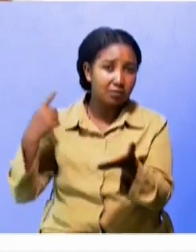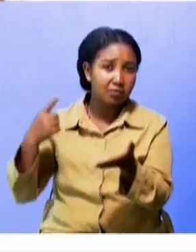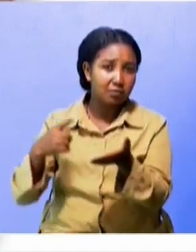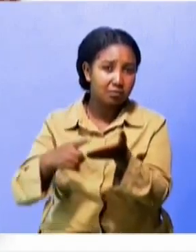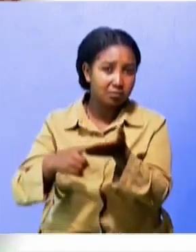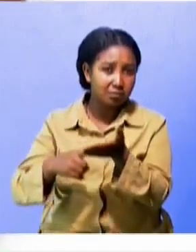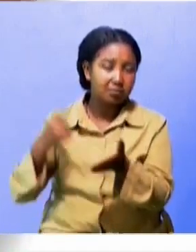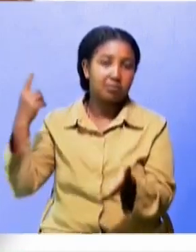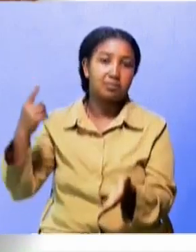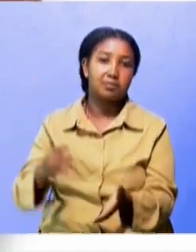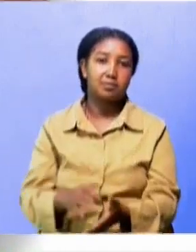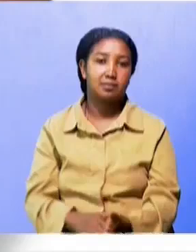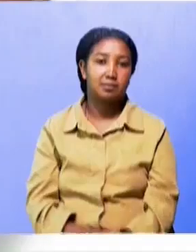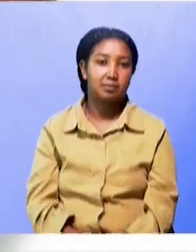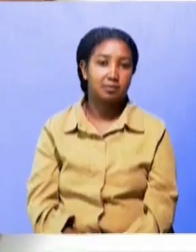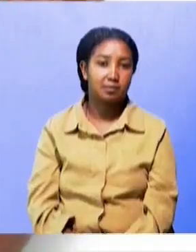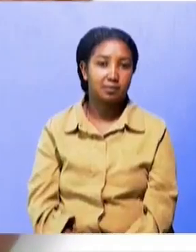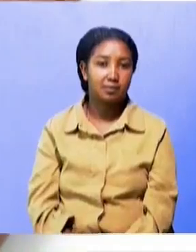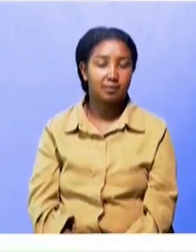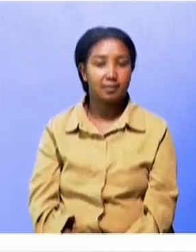Hardly ever.